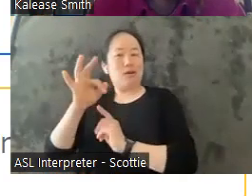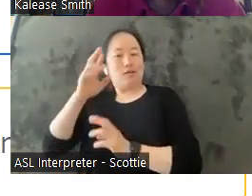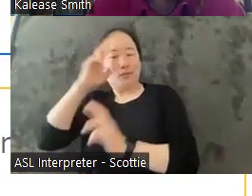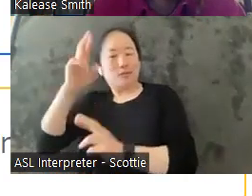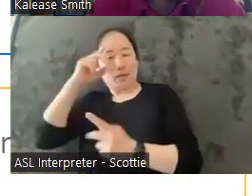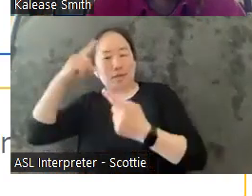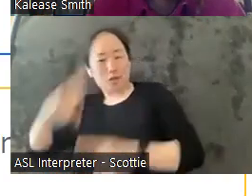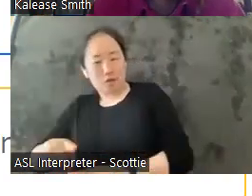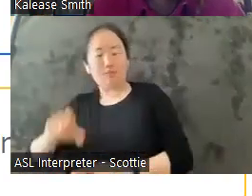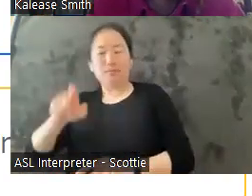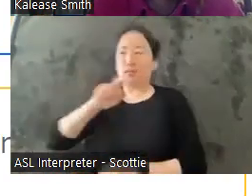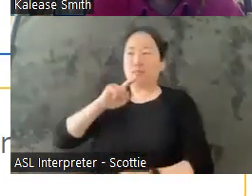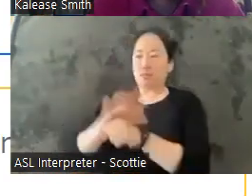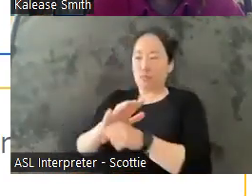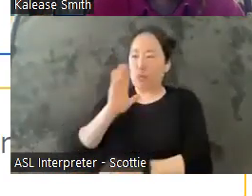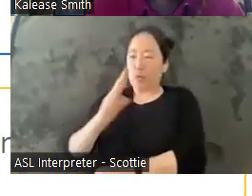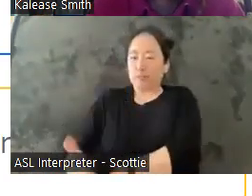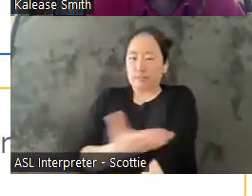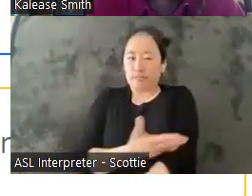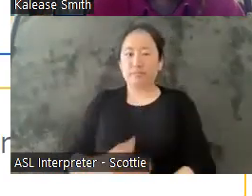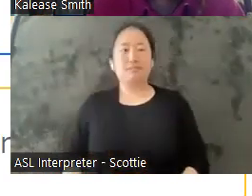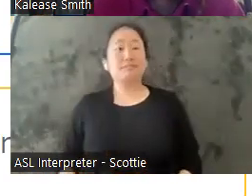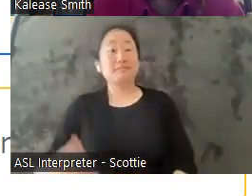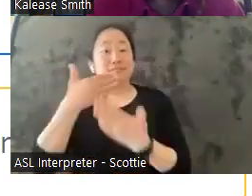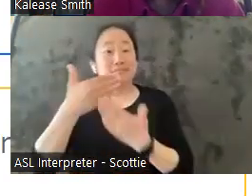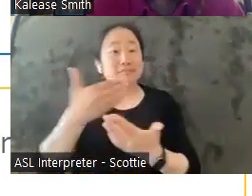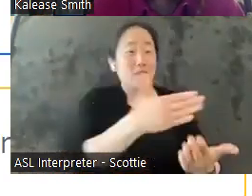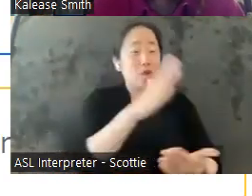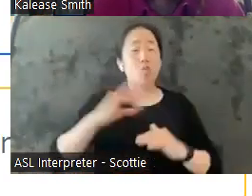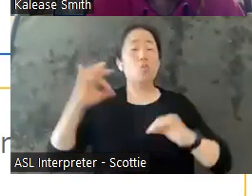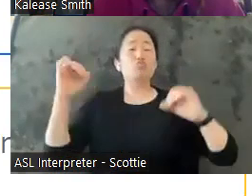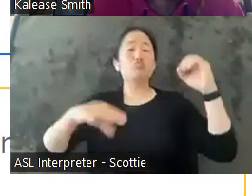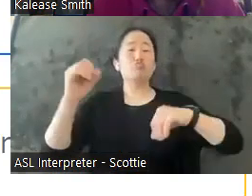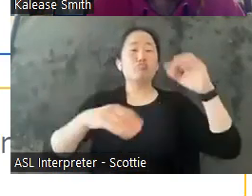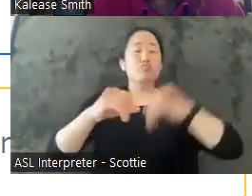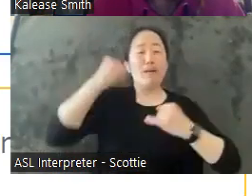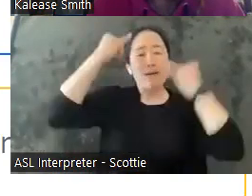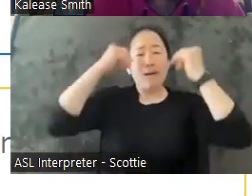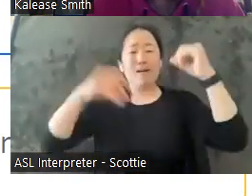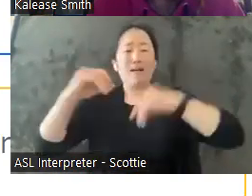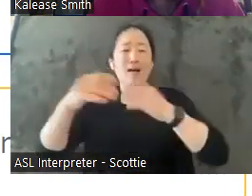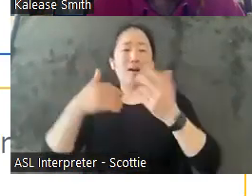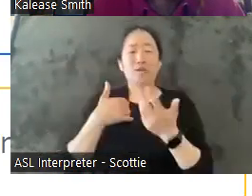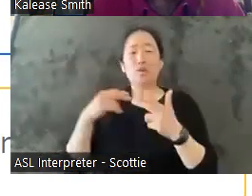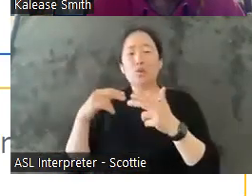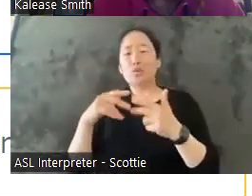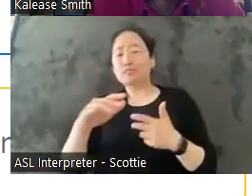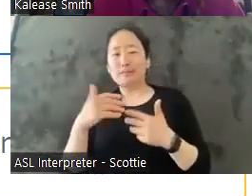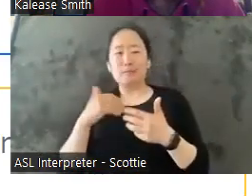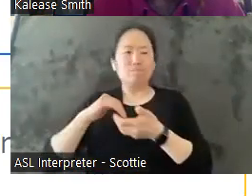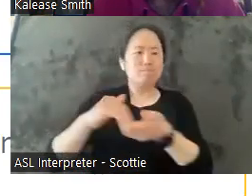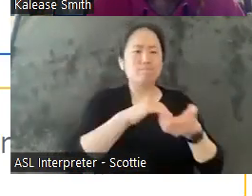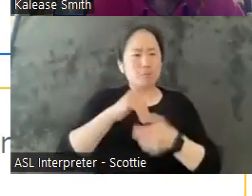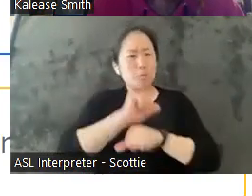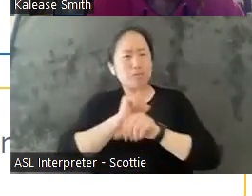your contributions and building upon what other people are saying and really making this collaborative. I'm going to continue to our